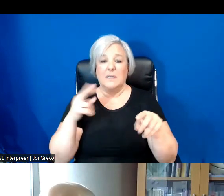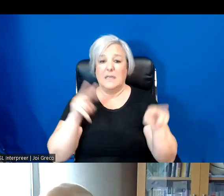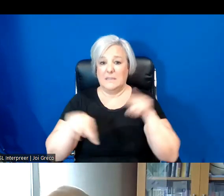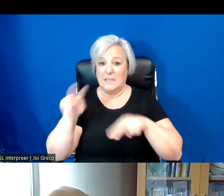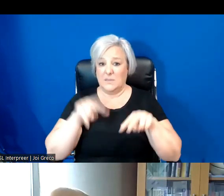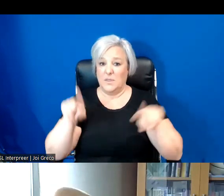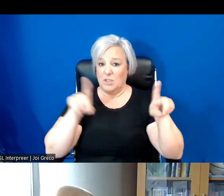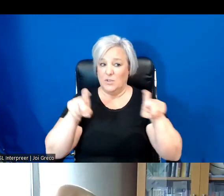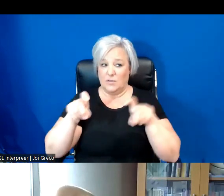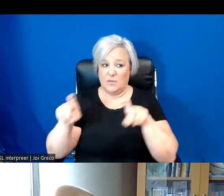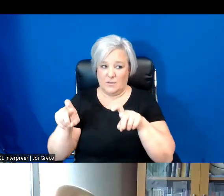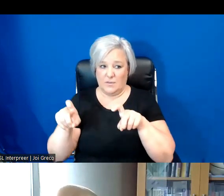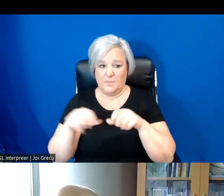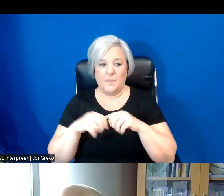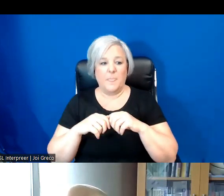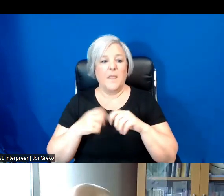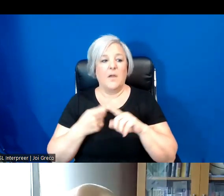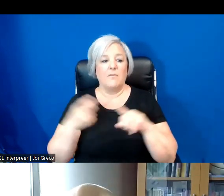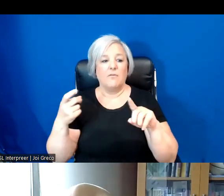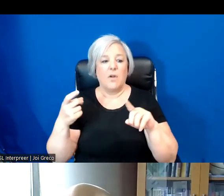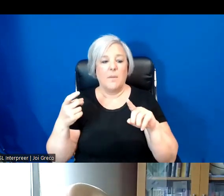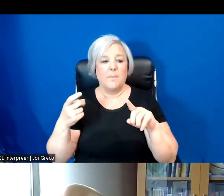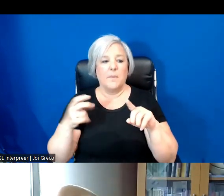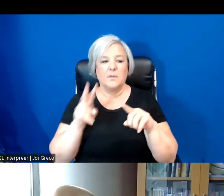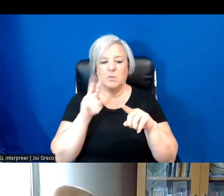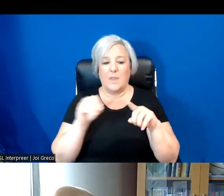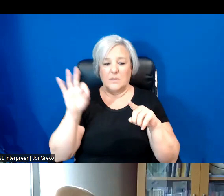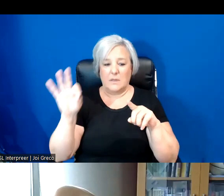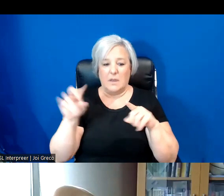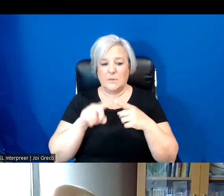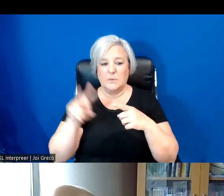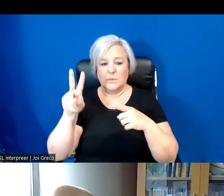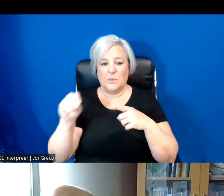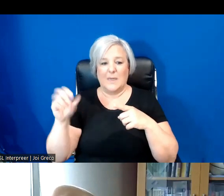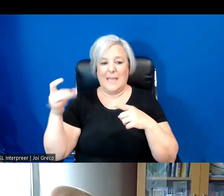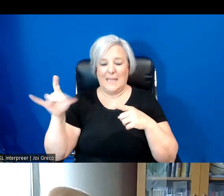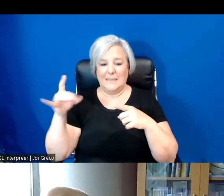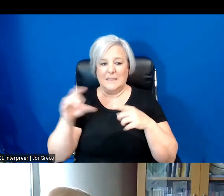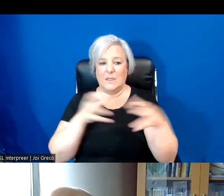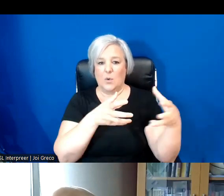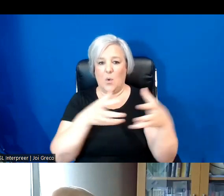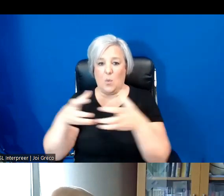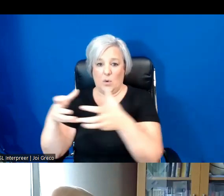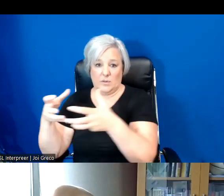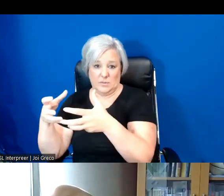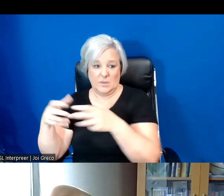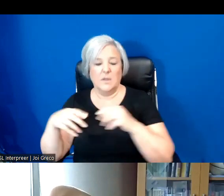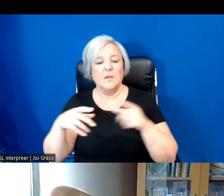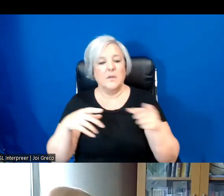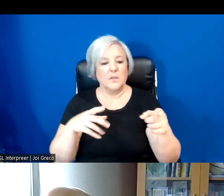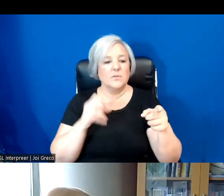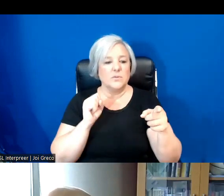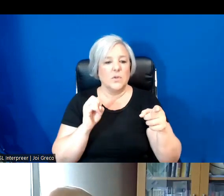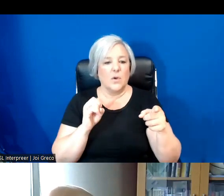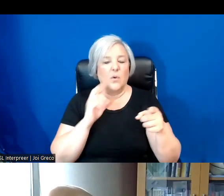Survey, or PRAMS, from the 2009 through 2018 birth cohorts with administrative data sources, as well as a